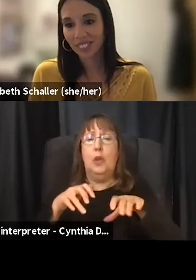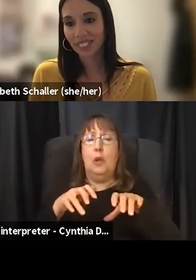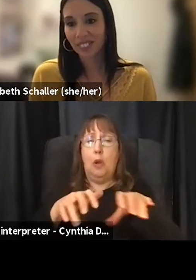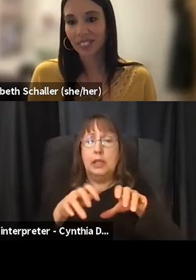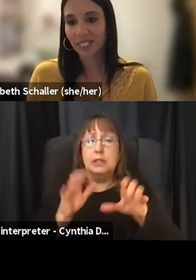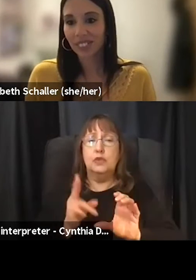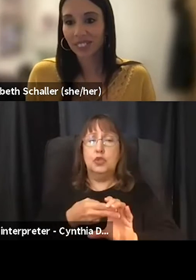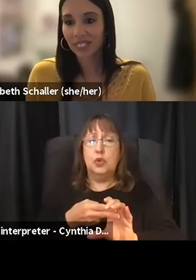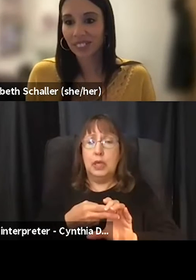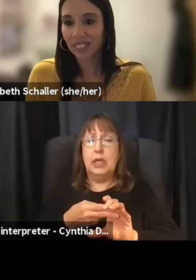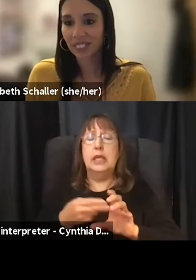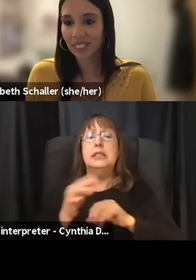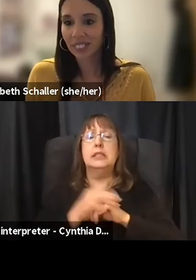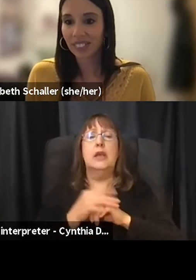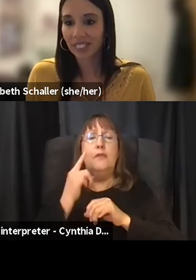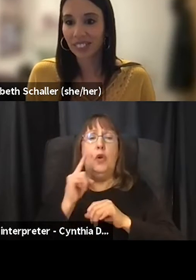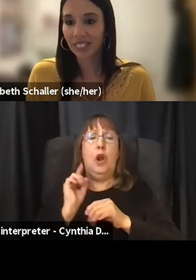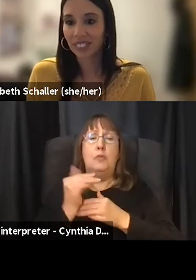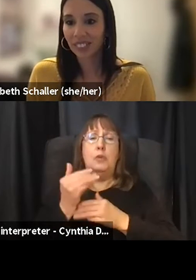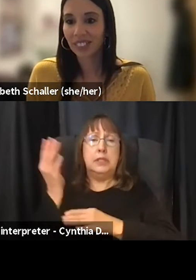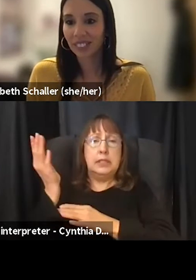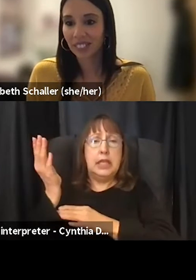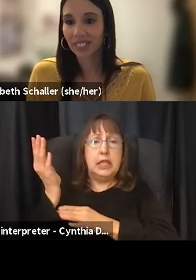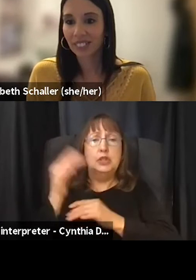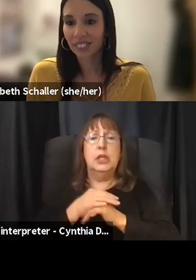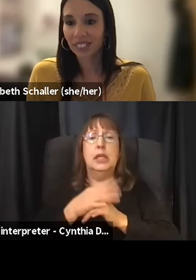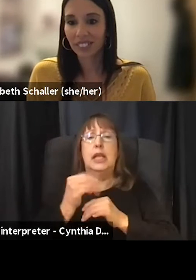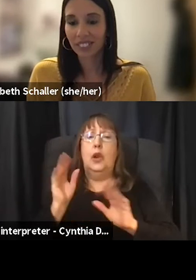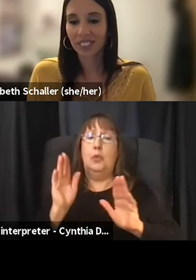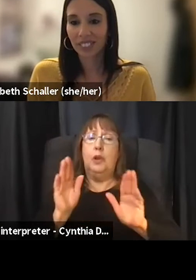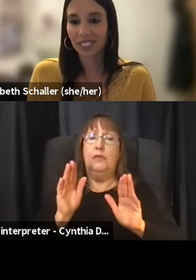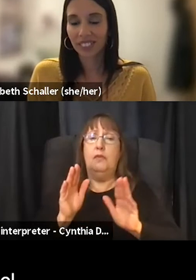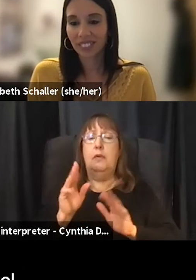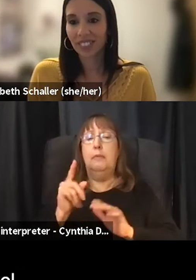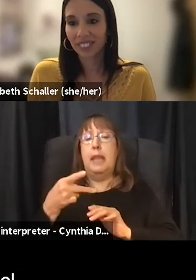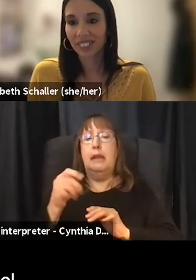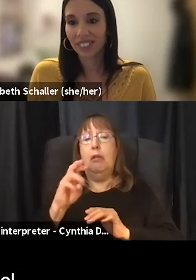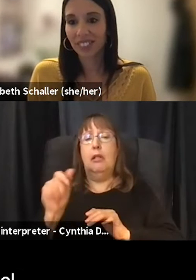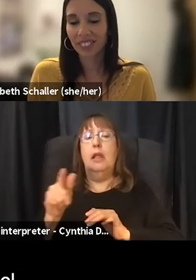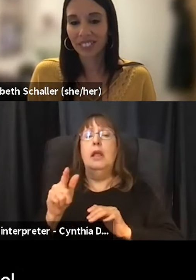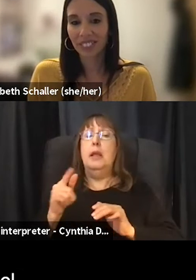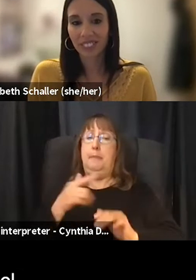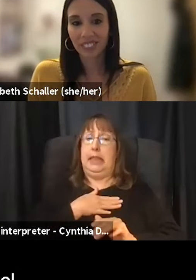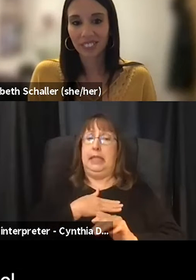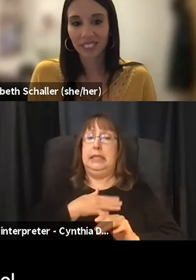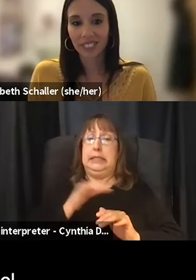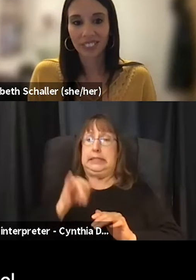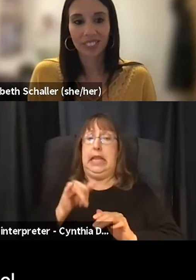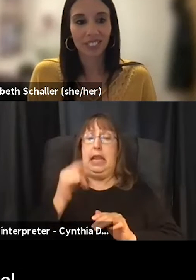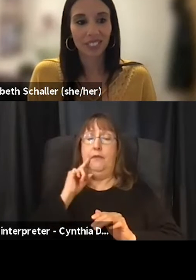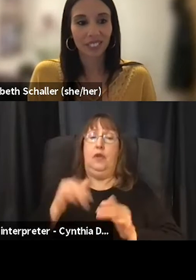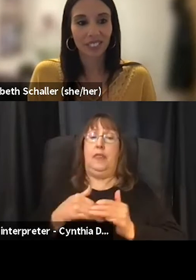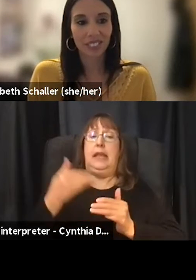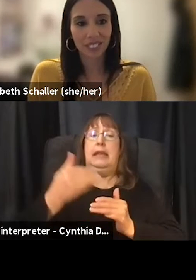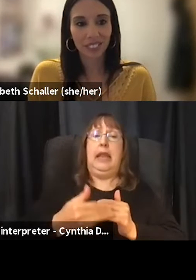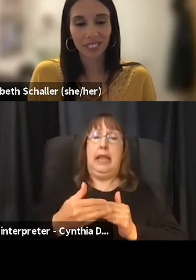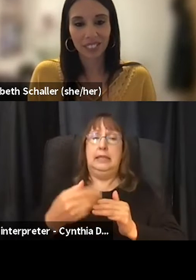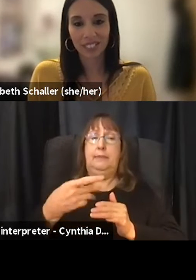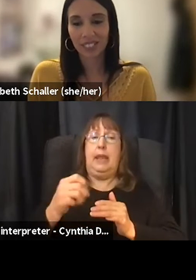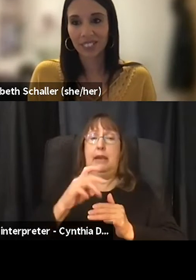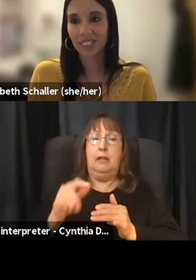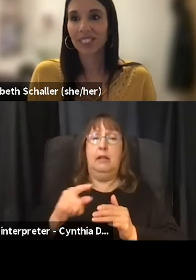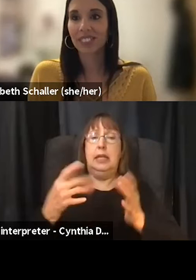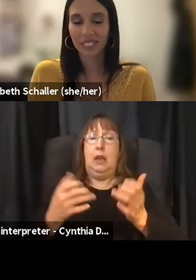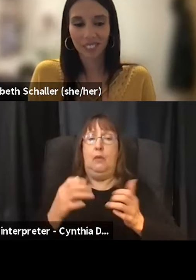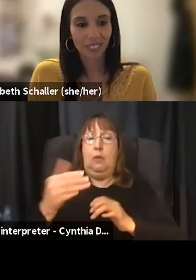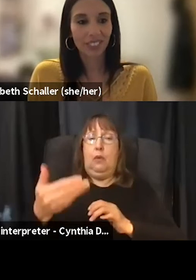joining us today for our presentation and our wonderful panel. Please stick around for the next panel. I'd now like to welcome